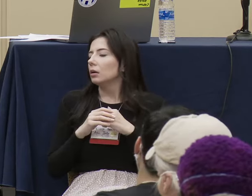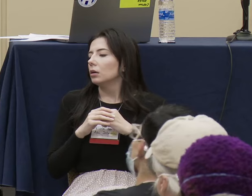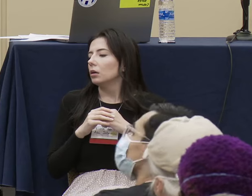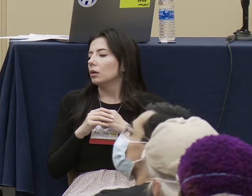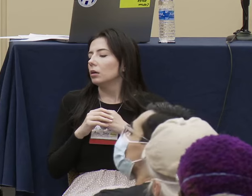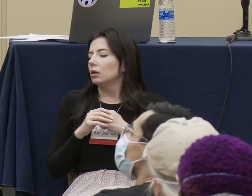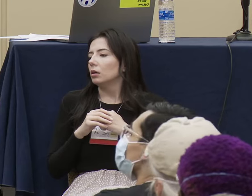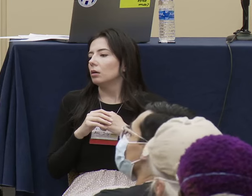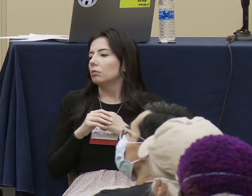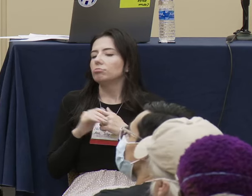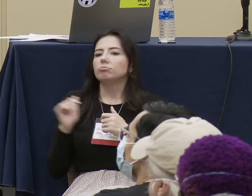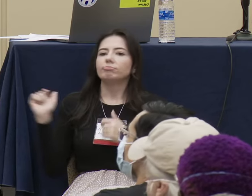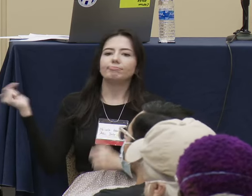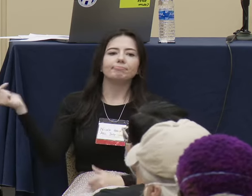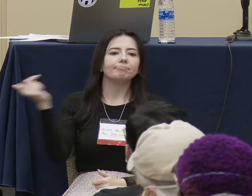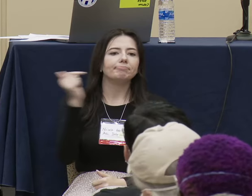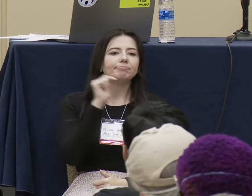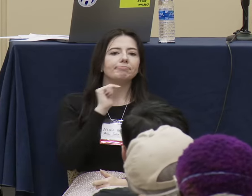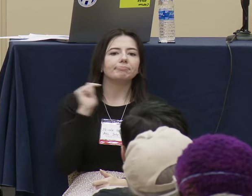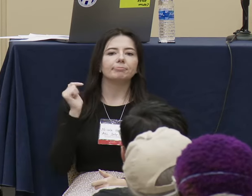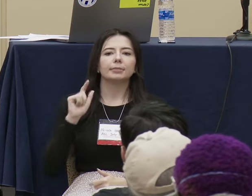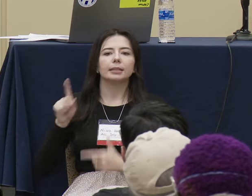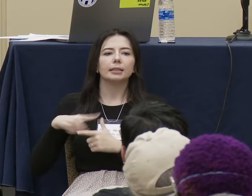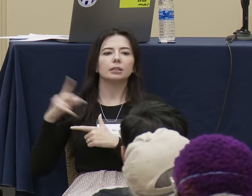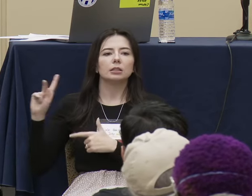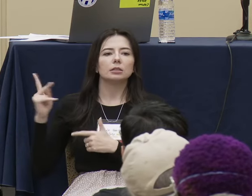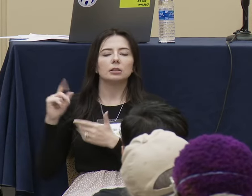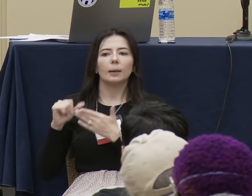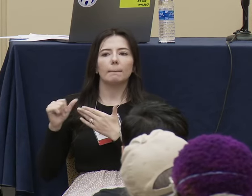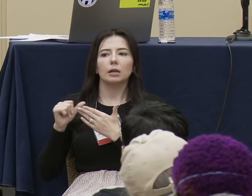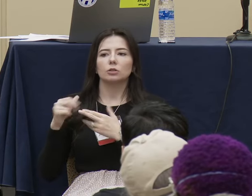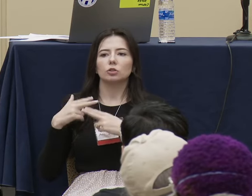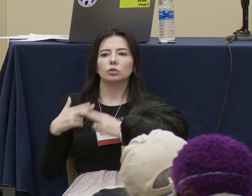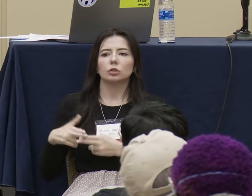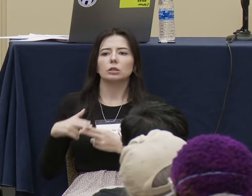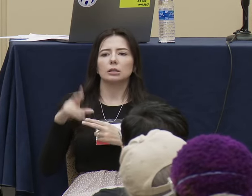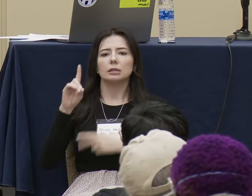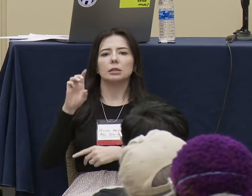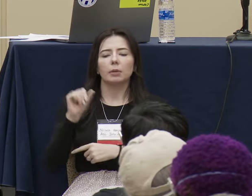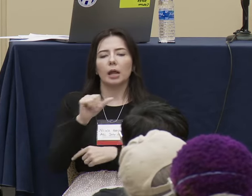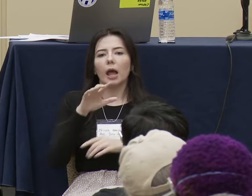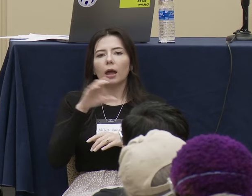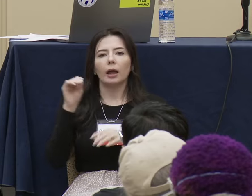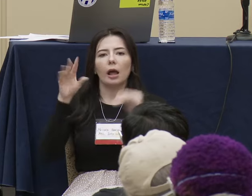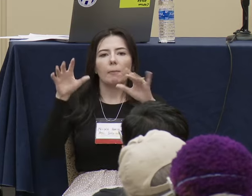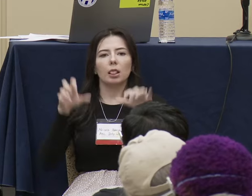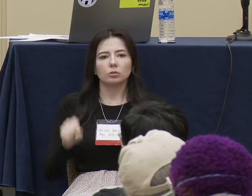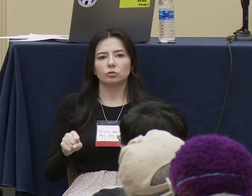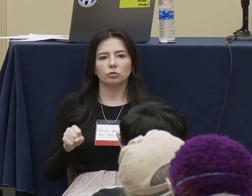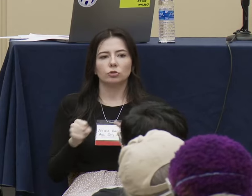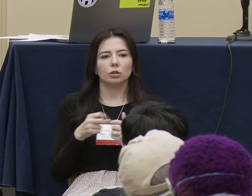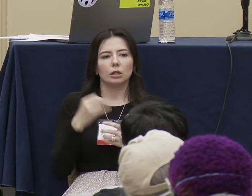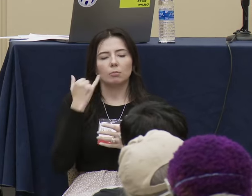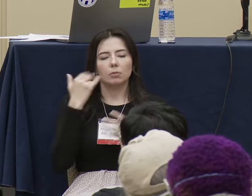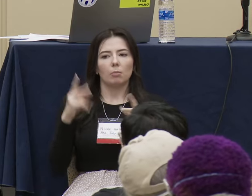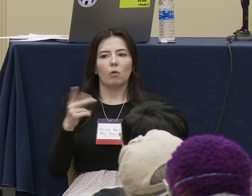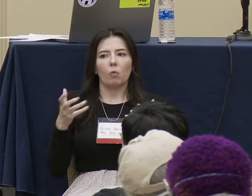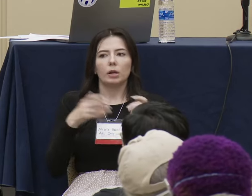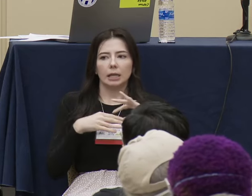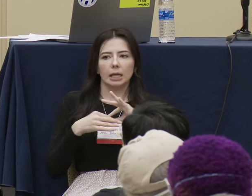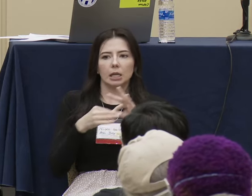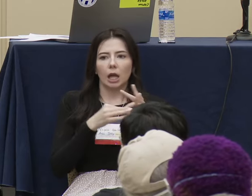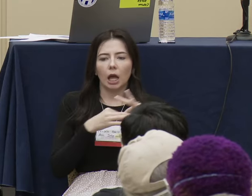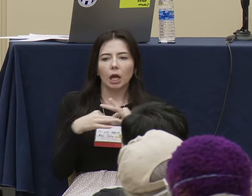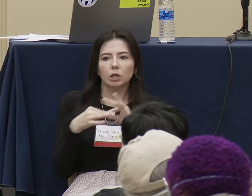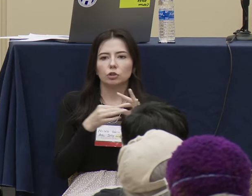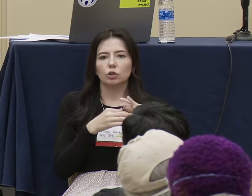Yeah. Send it around. And then the second page is just called Disability and Abolition. If people want to just get connected around No New Jails